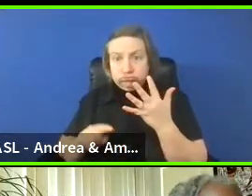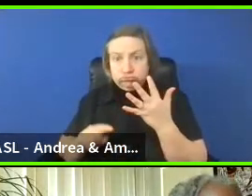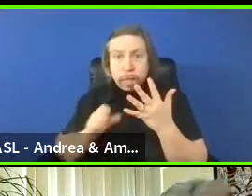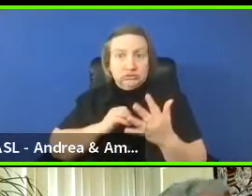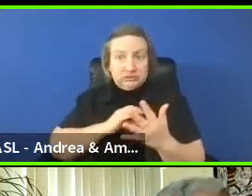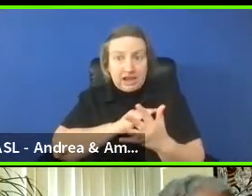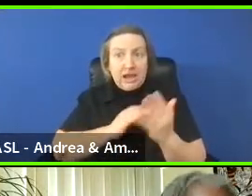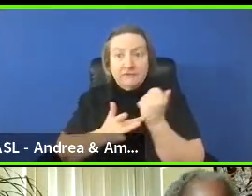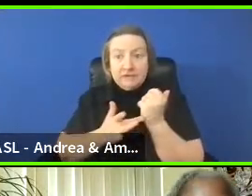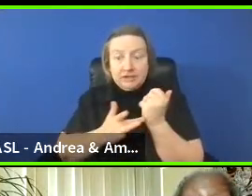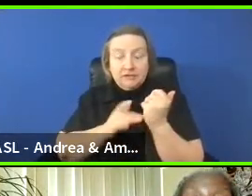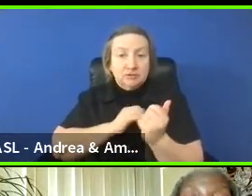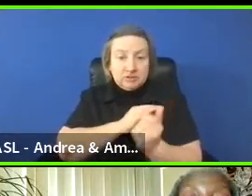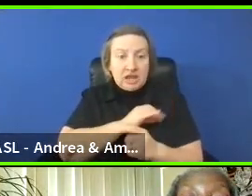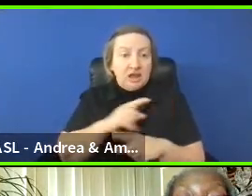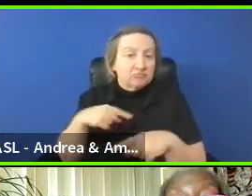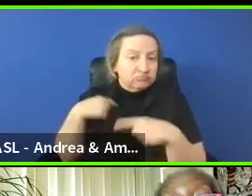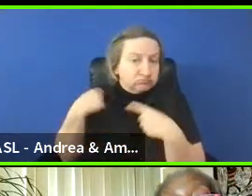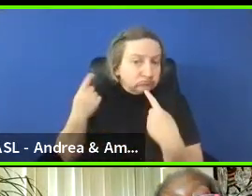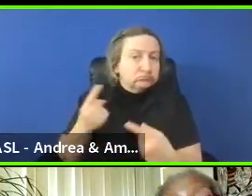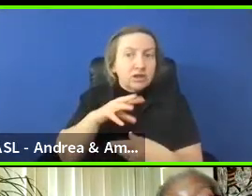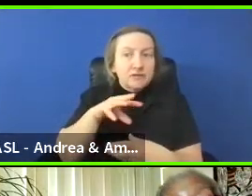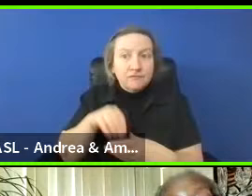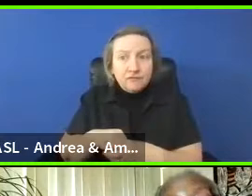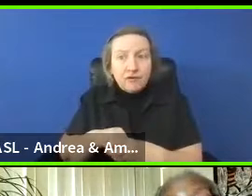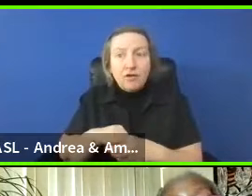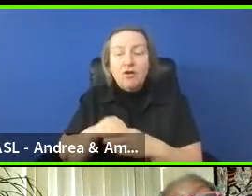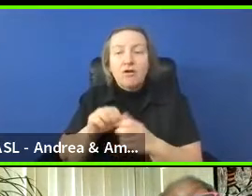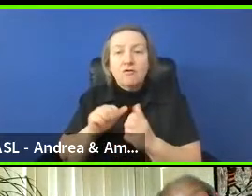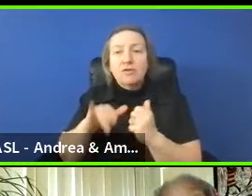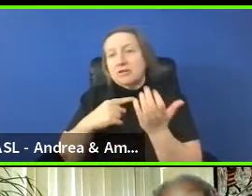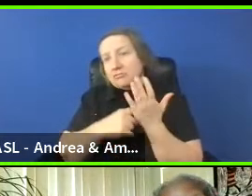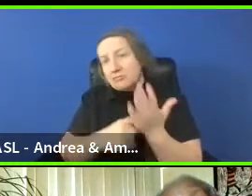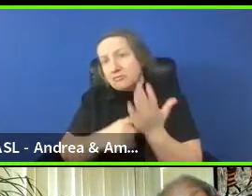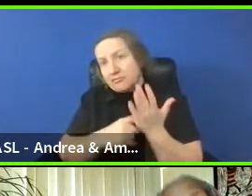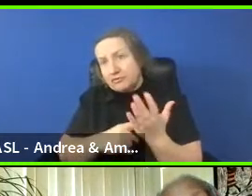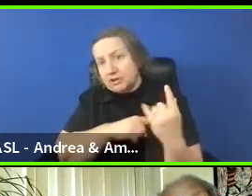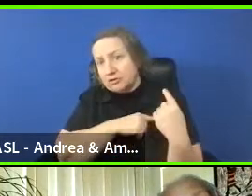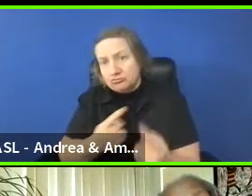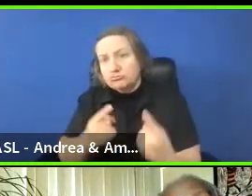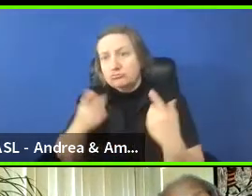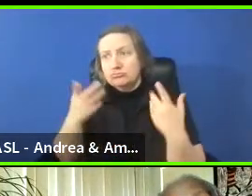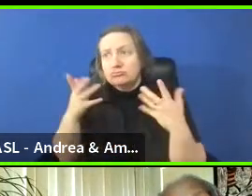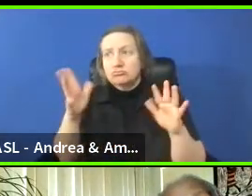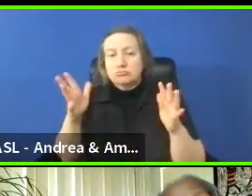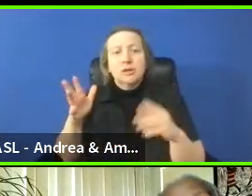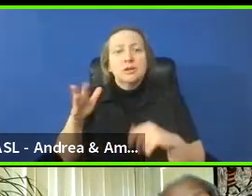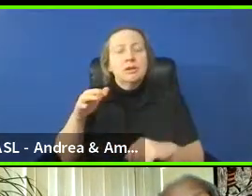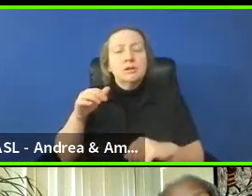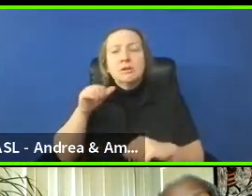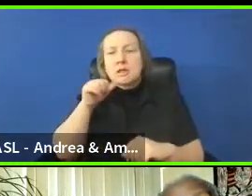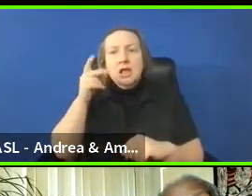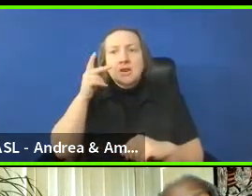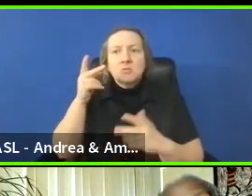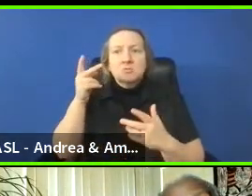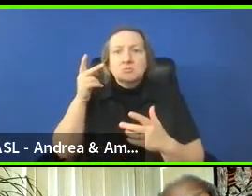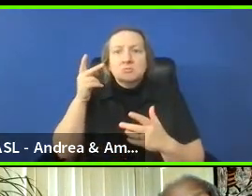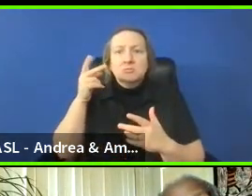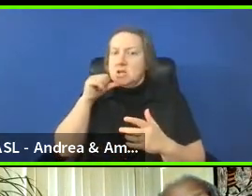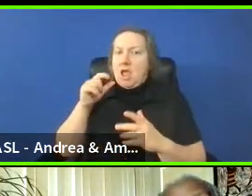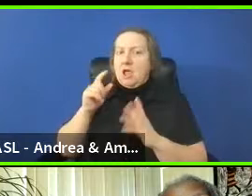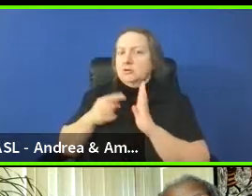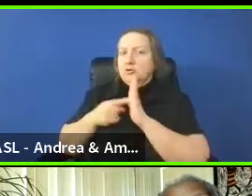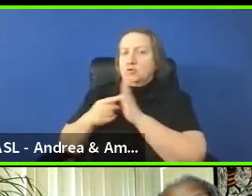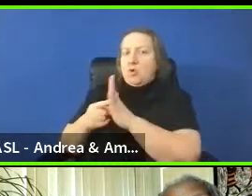technical staff members have been involved in these conversations, and they're not seeing anything new that